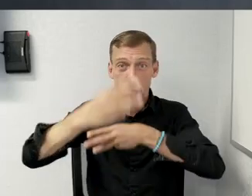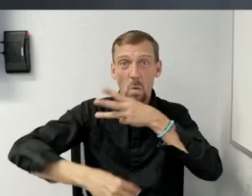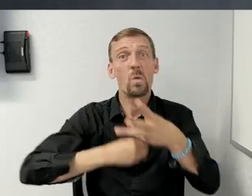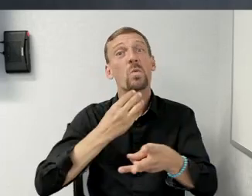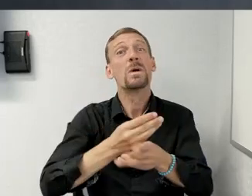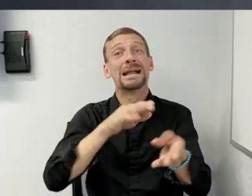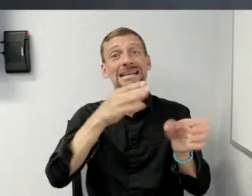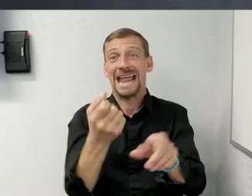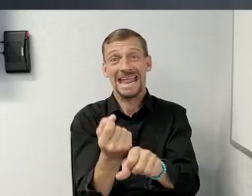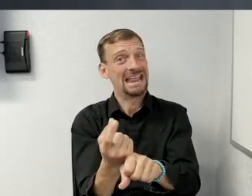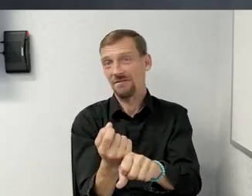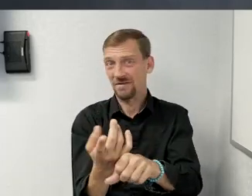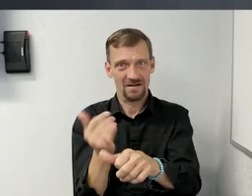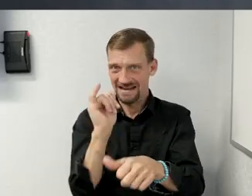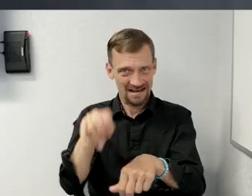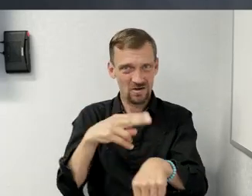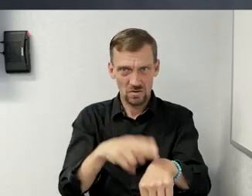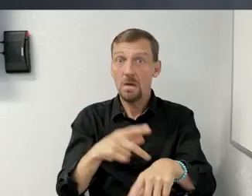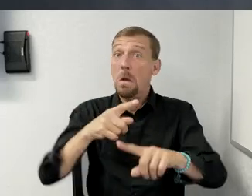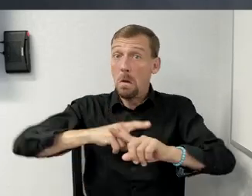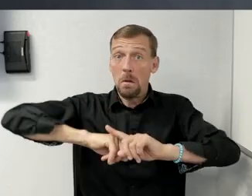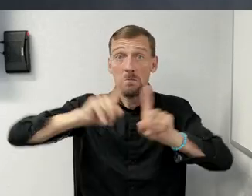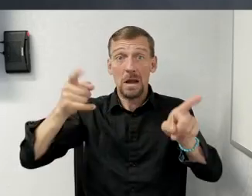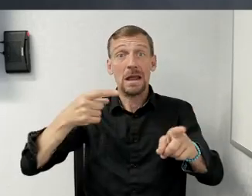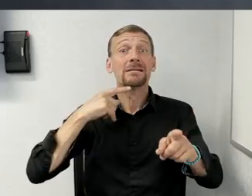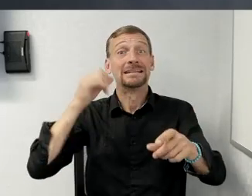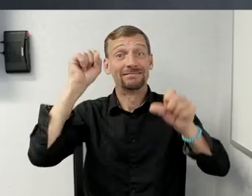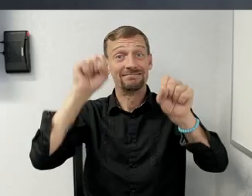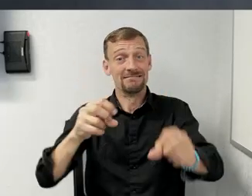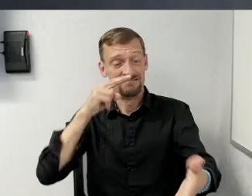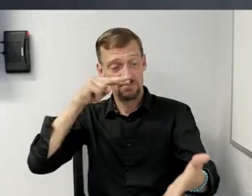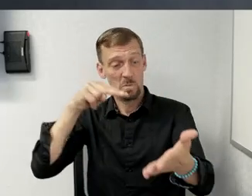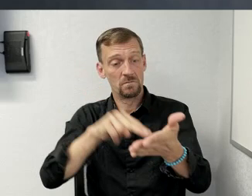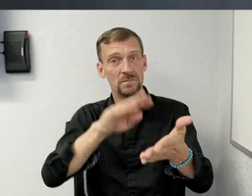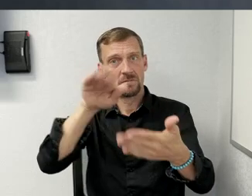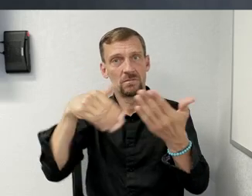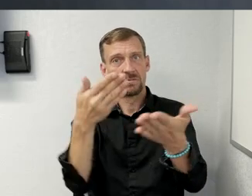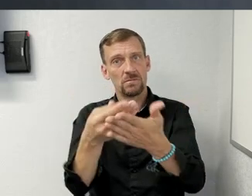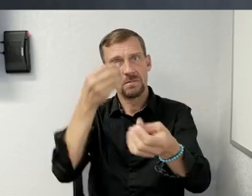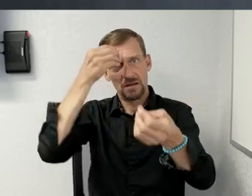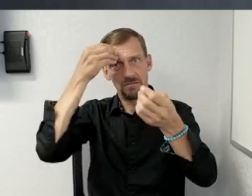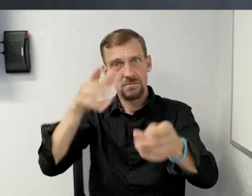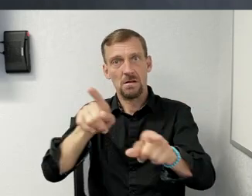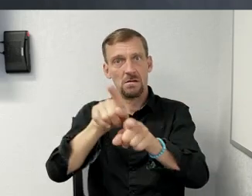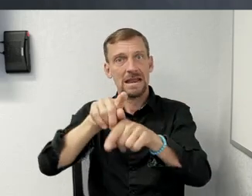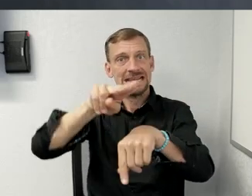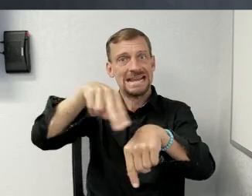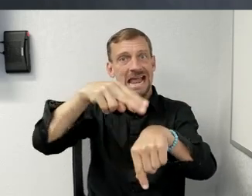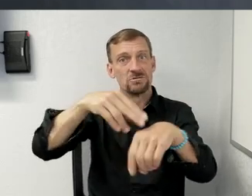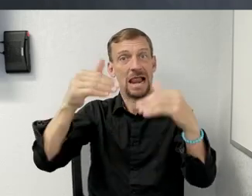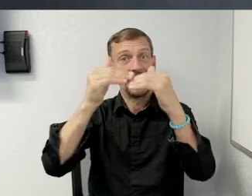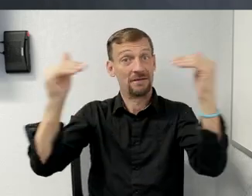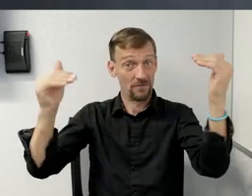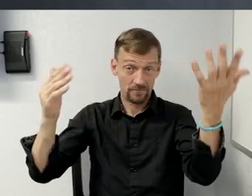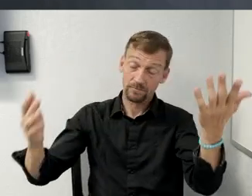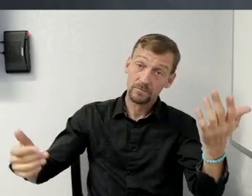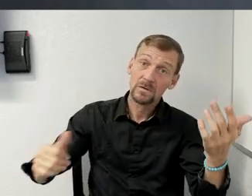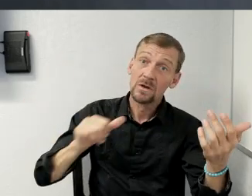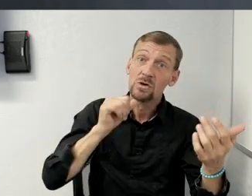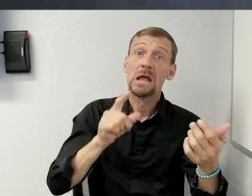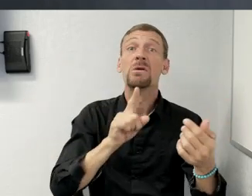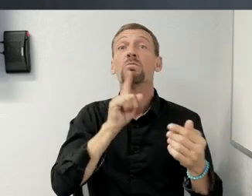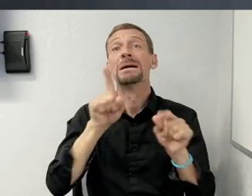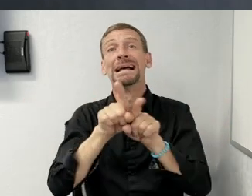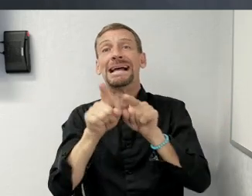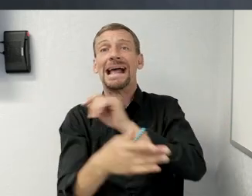every year. So that information is readily available at the national level, not so available at